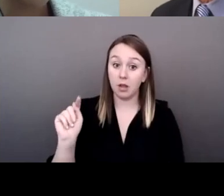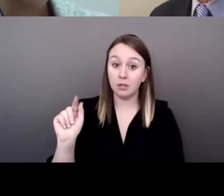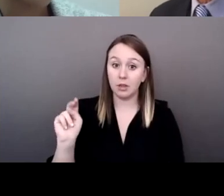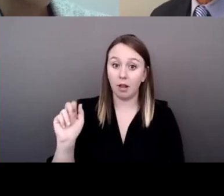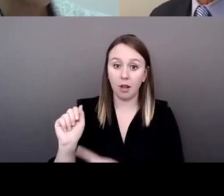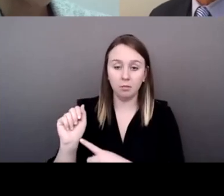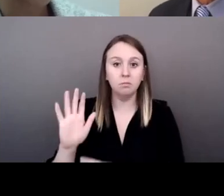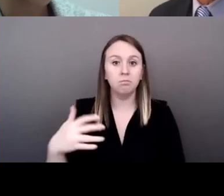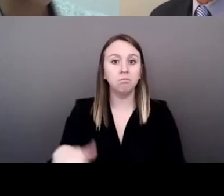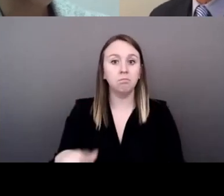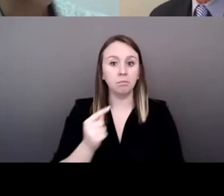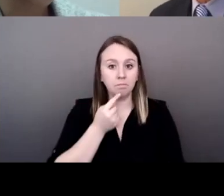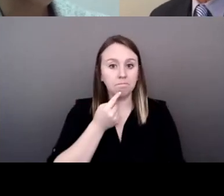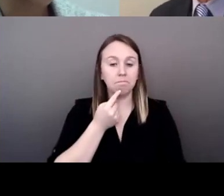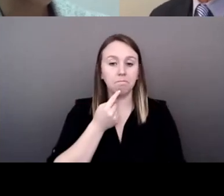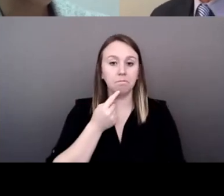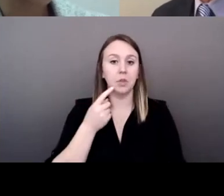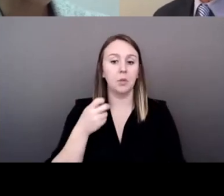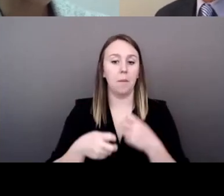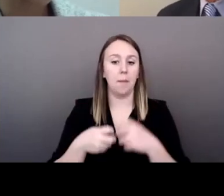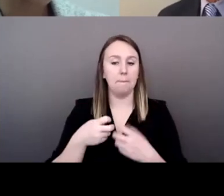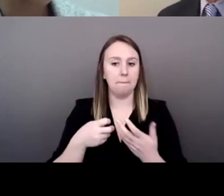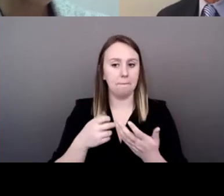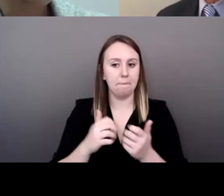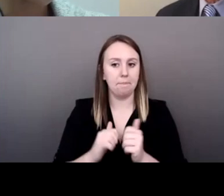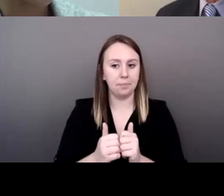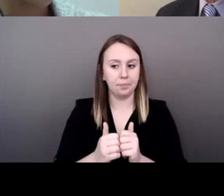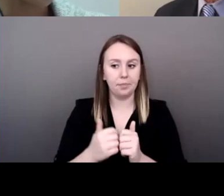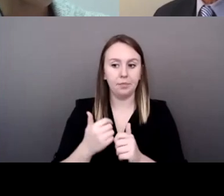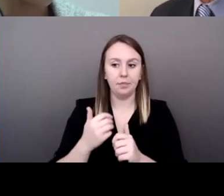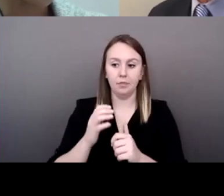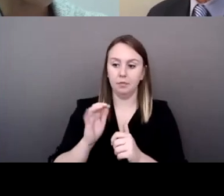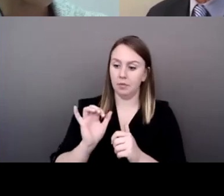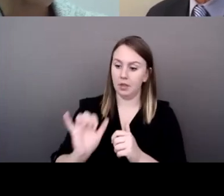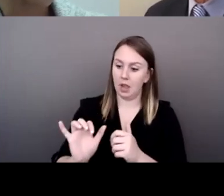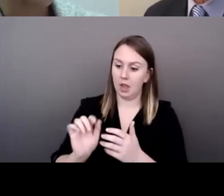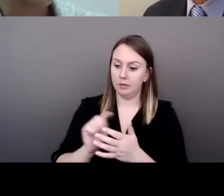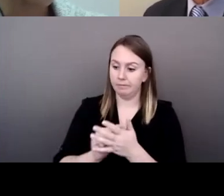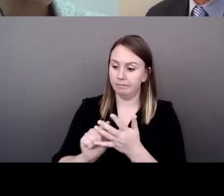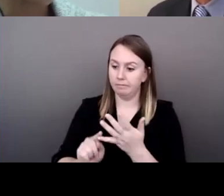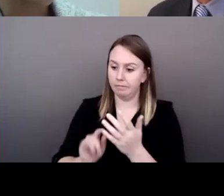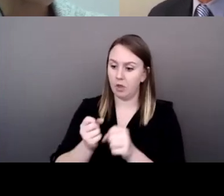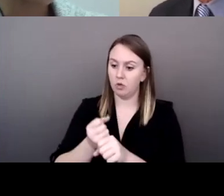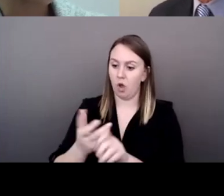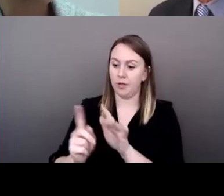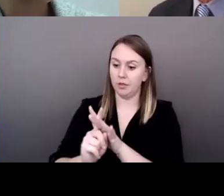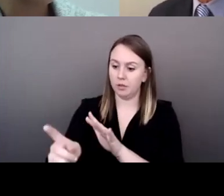a significant problem. How do we address those factors that are driving that?